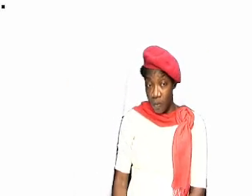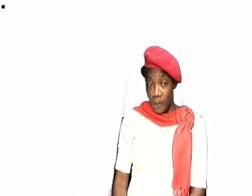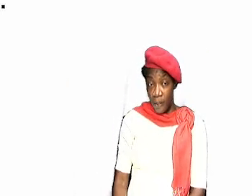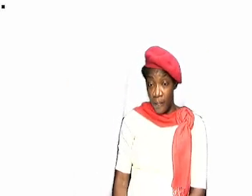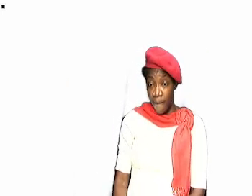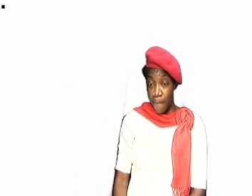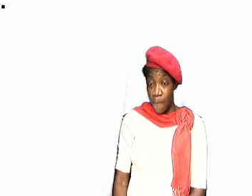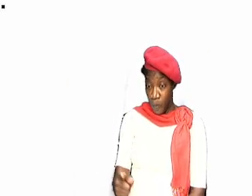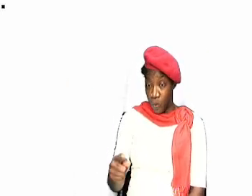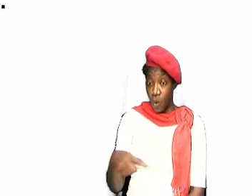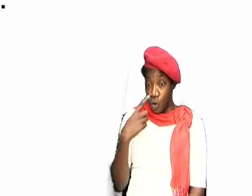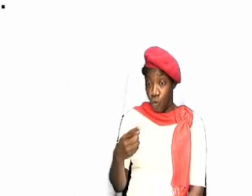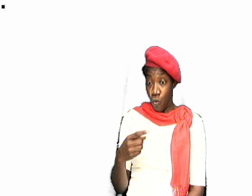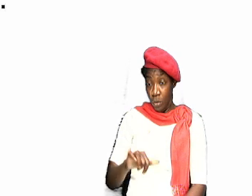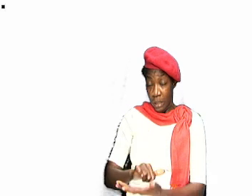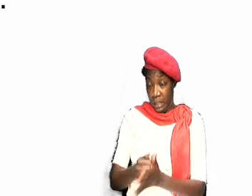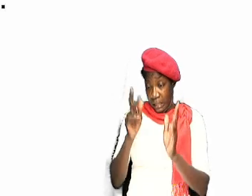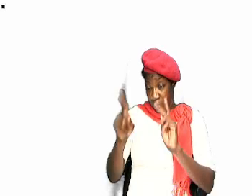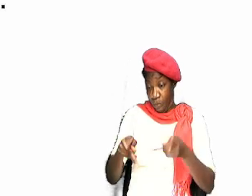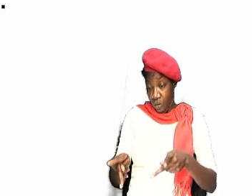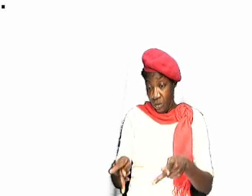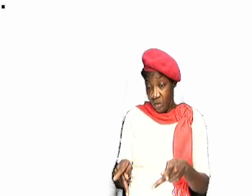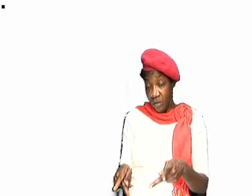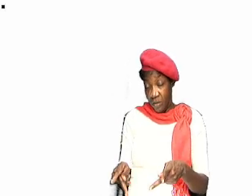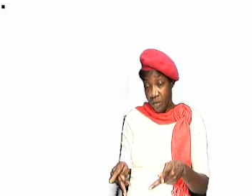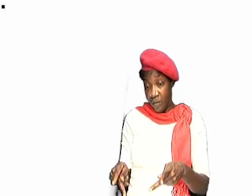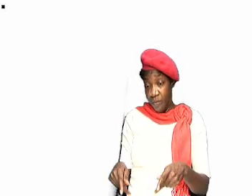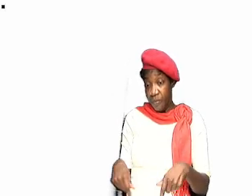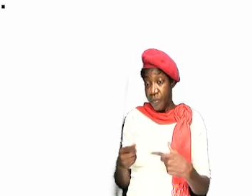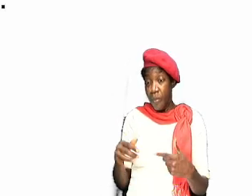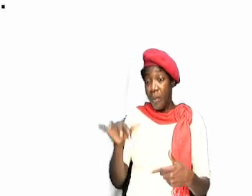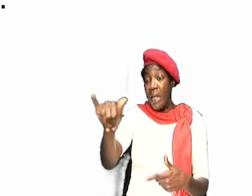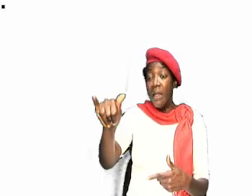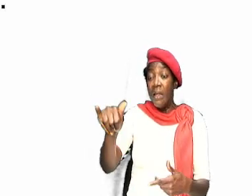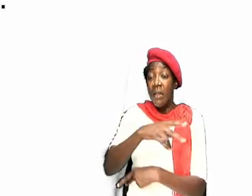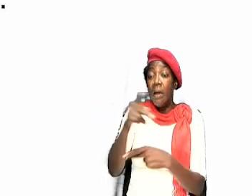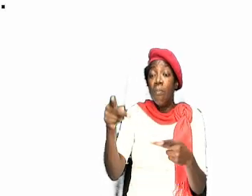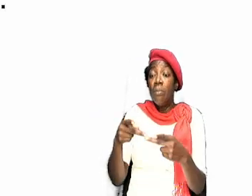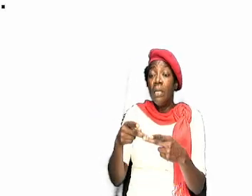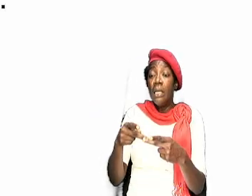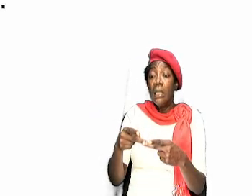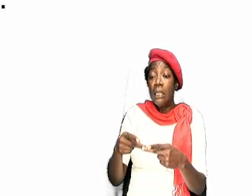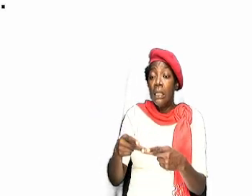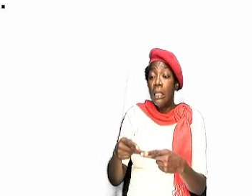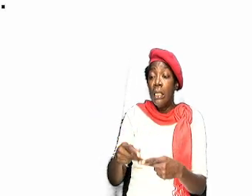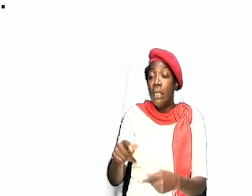Like if you go to these persons, it's just like going to that place to get a bath.